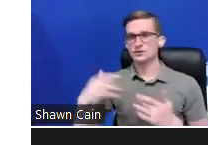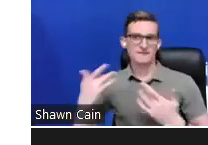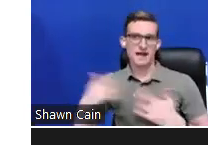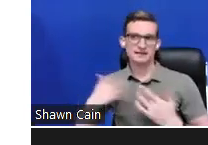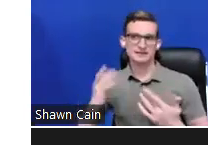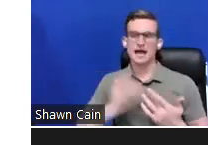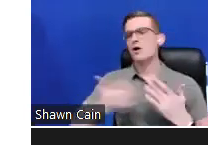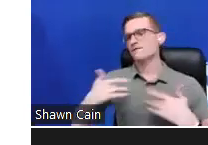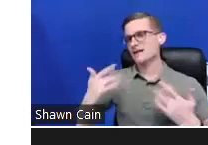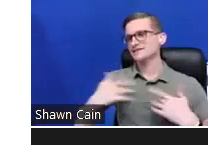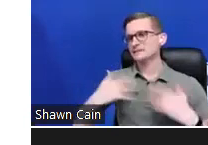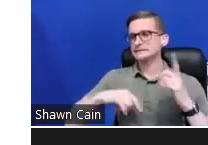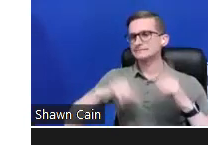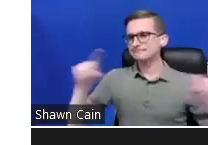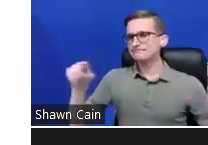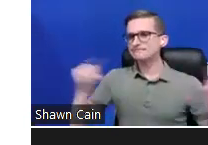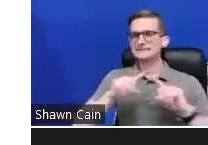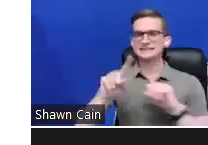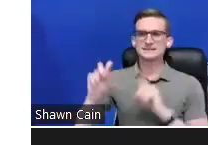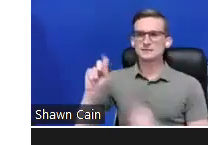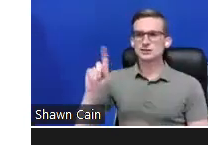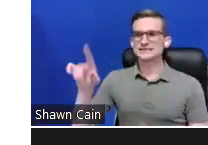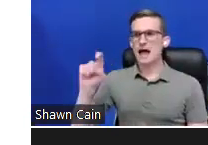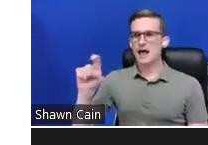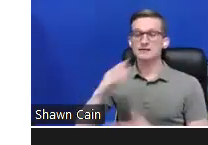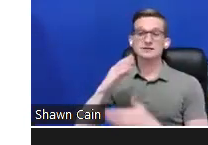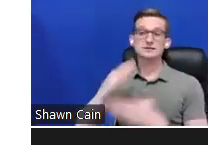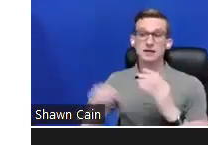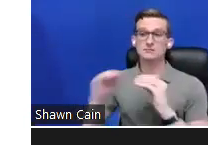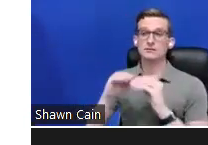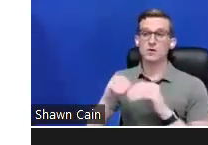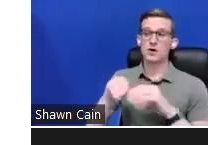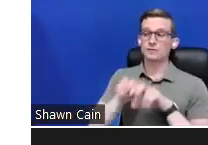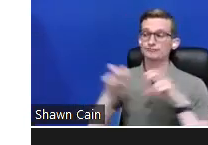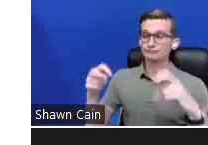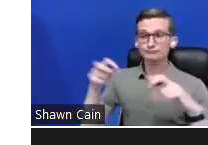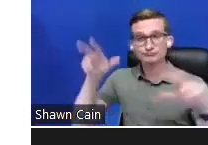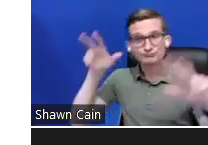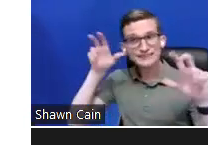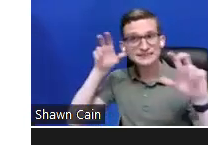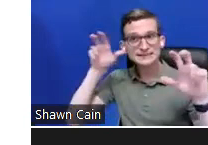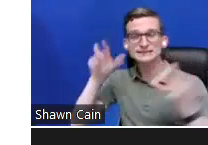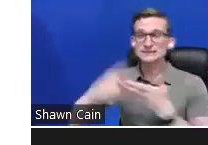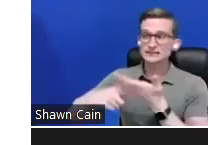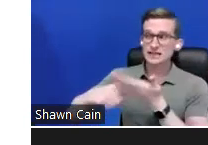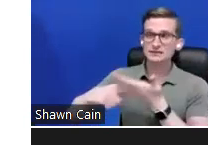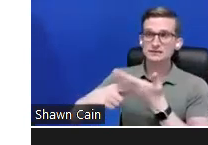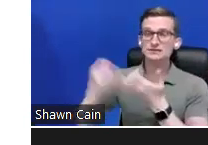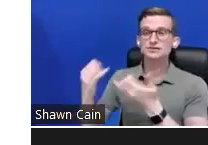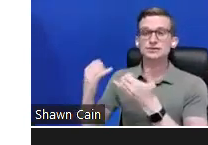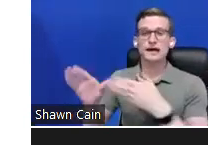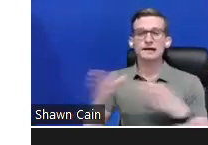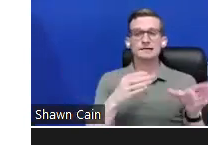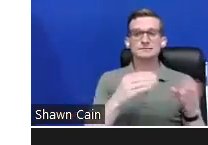good number of those are more of a listening session or discussion based. Today is going to be more of that presentation